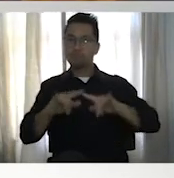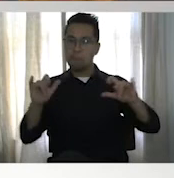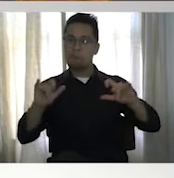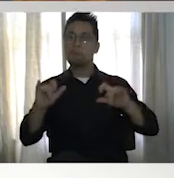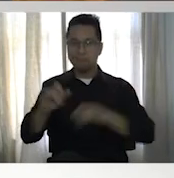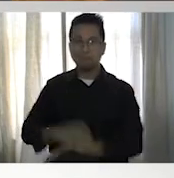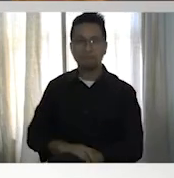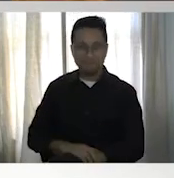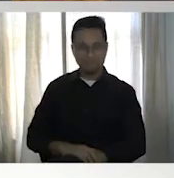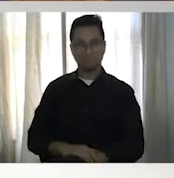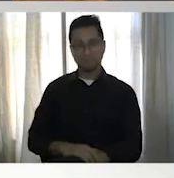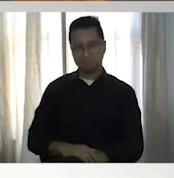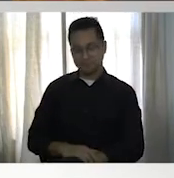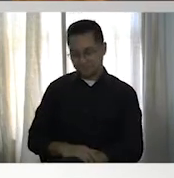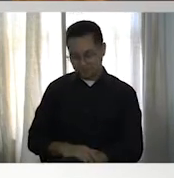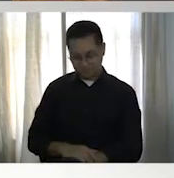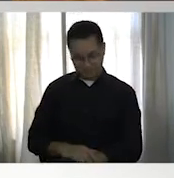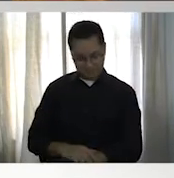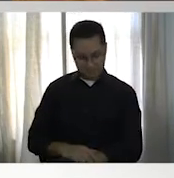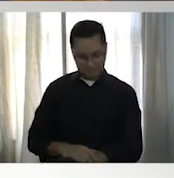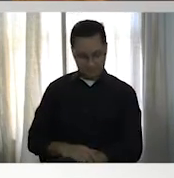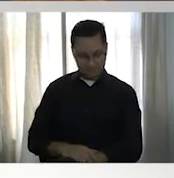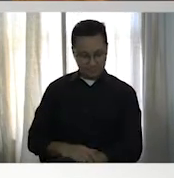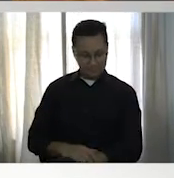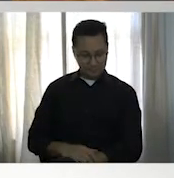Are you going to change